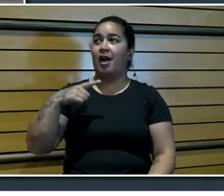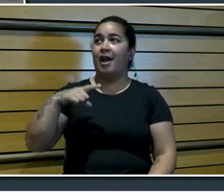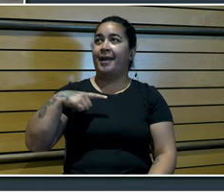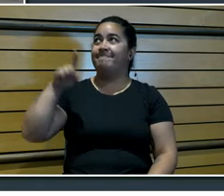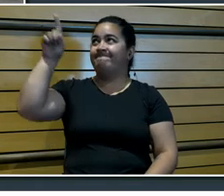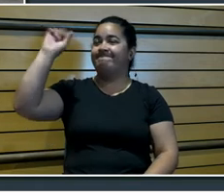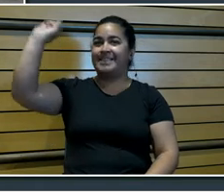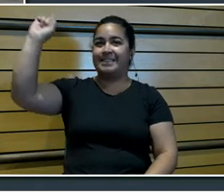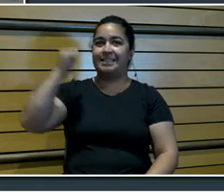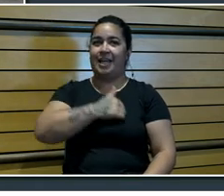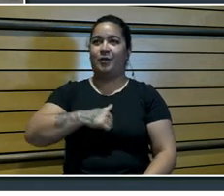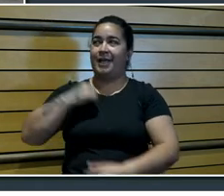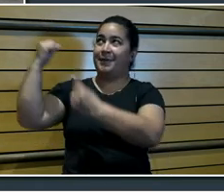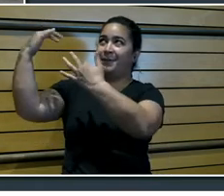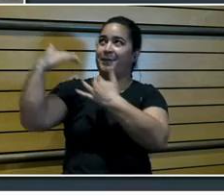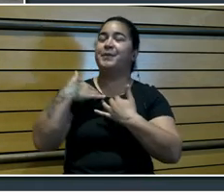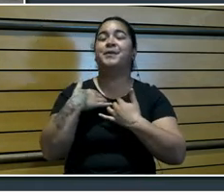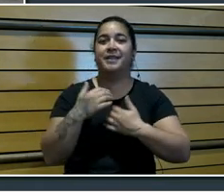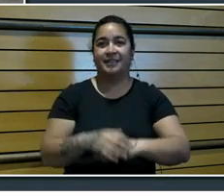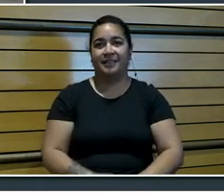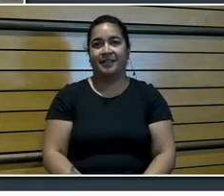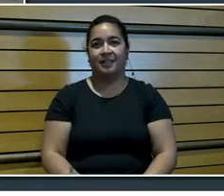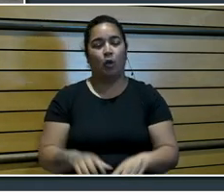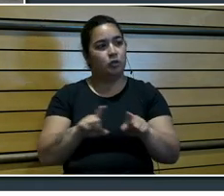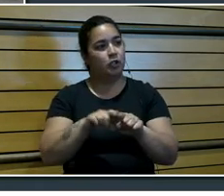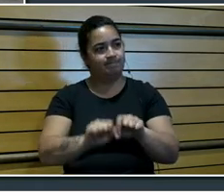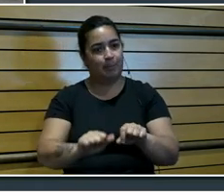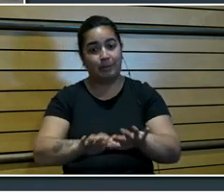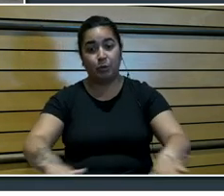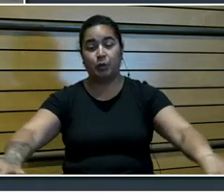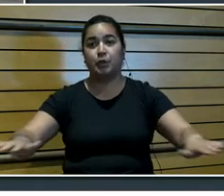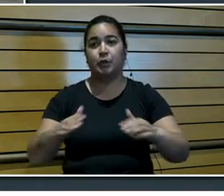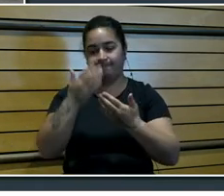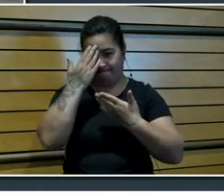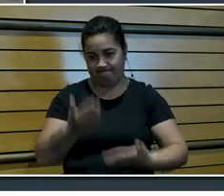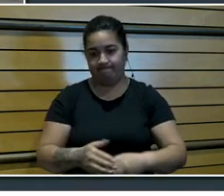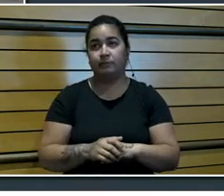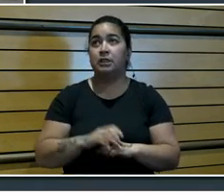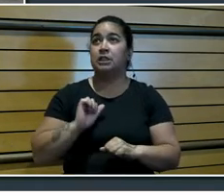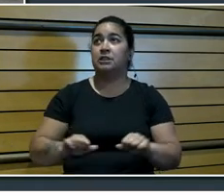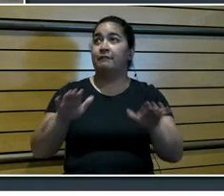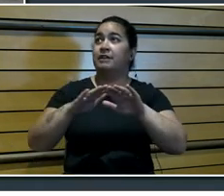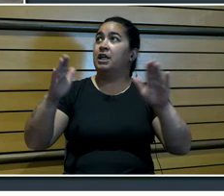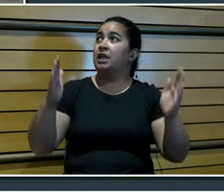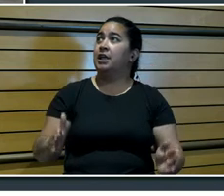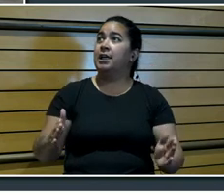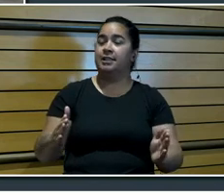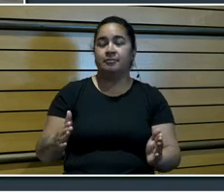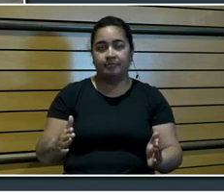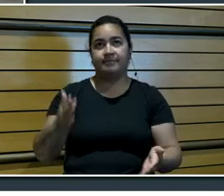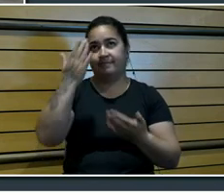Papatūānuku. The love and the blessings of from above be brought to upon us all, to the house that